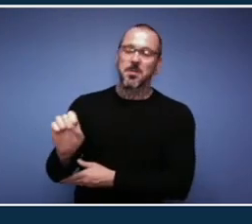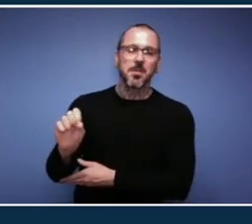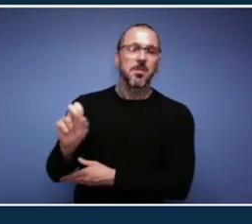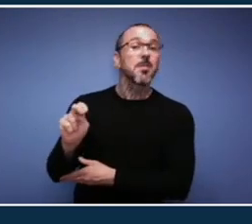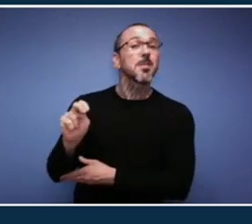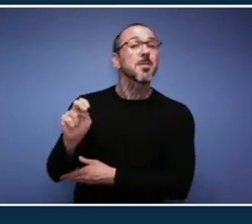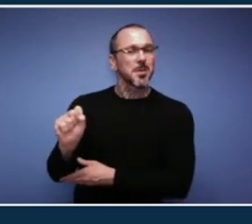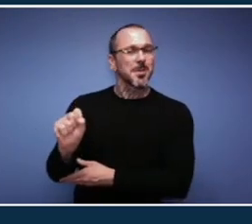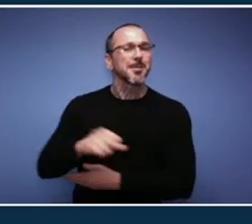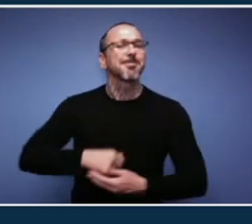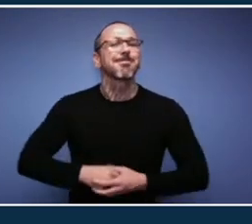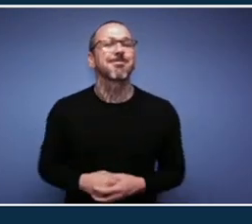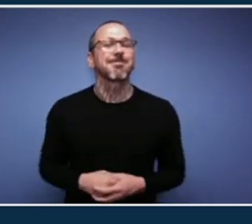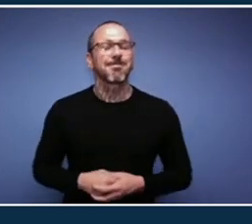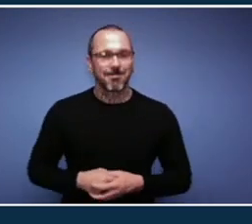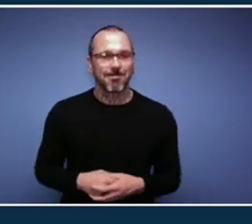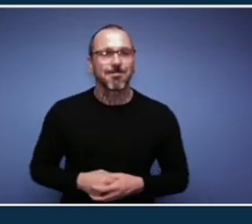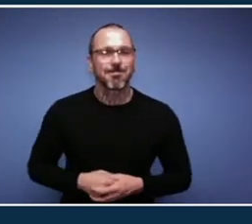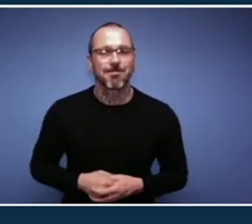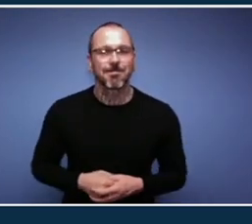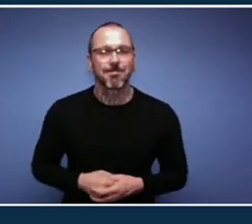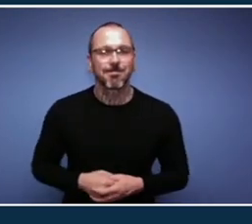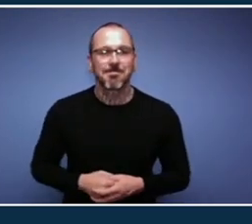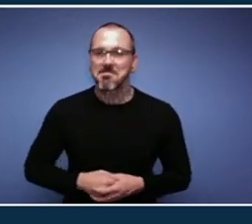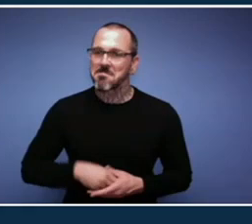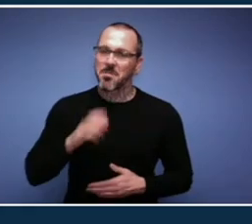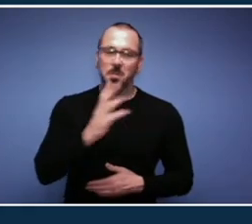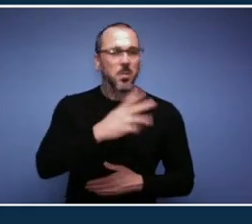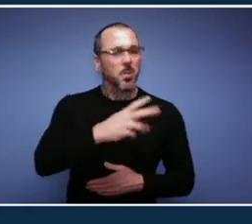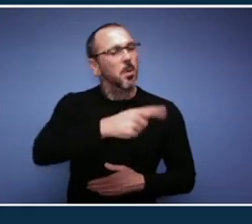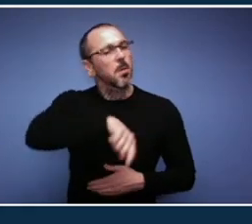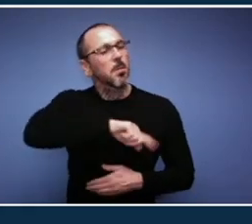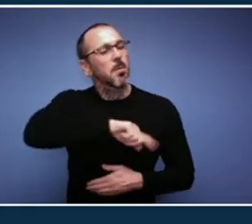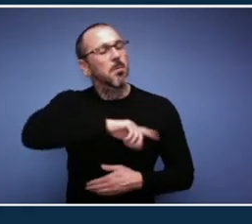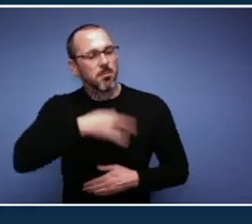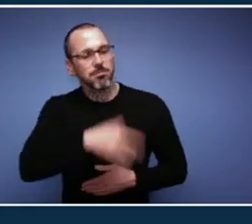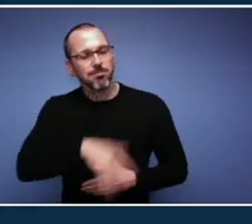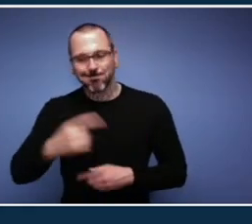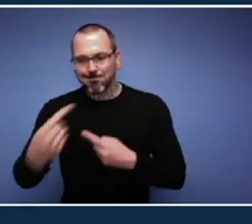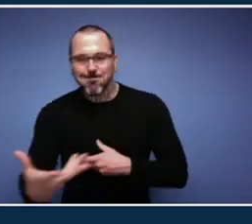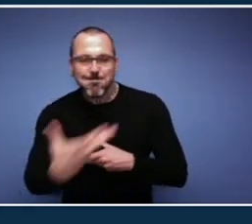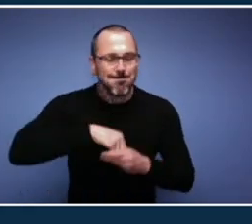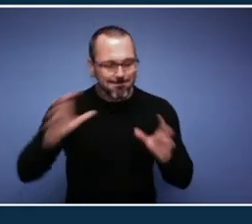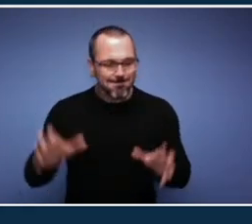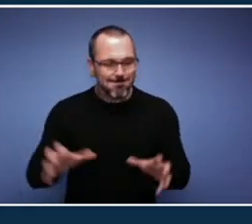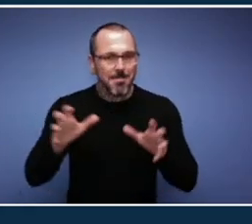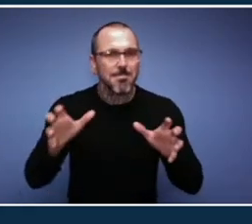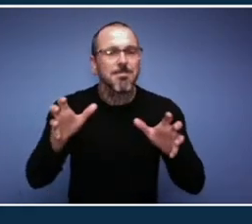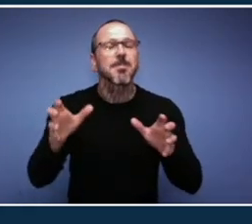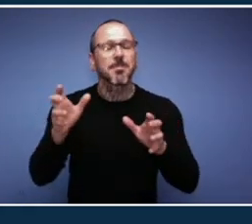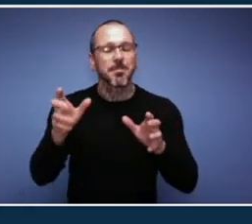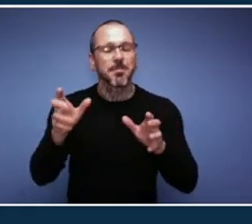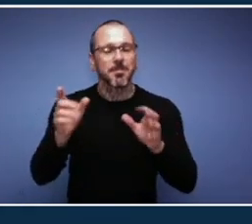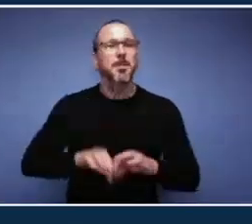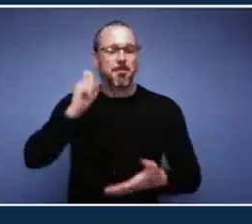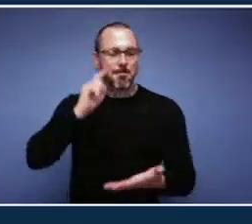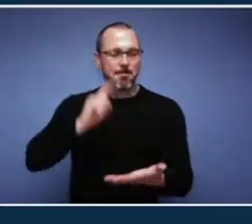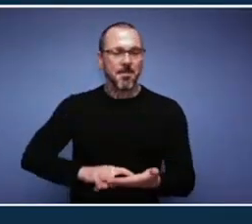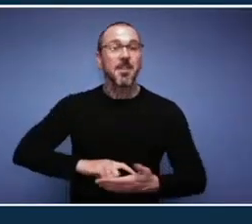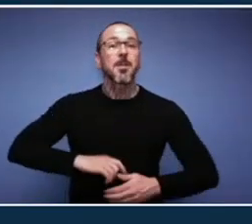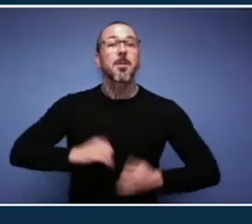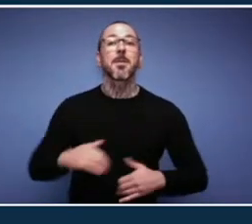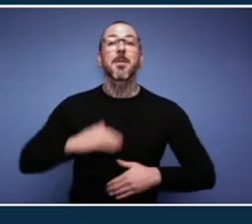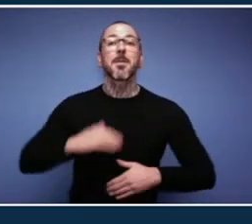faced, and the great contribution they make to our province. Moving on, I'd now like to introduce our two keynote speakers, Victoria Levack and